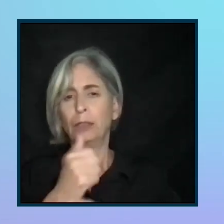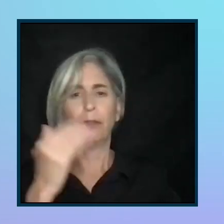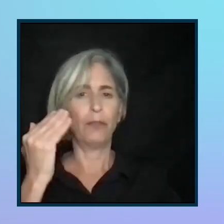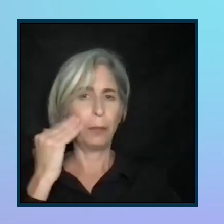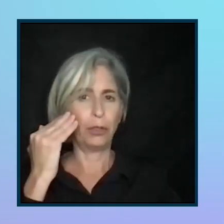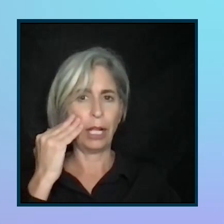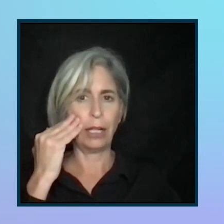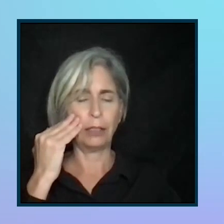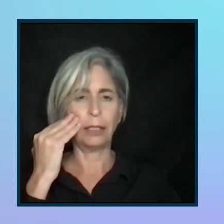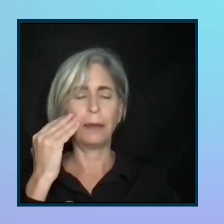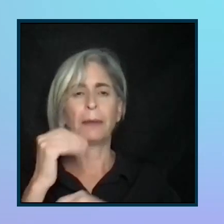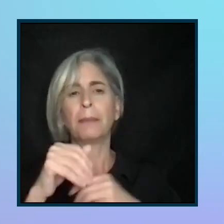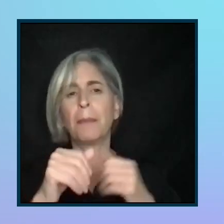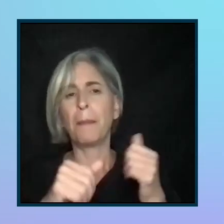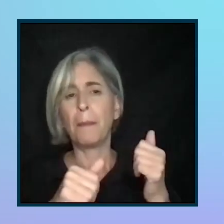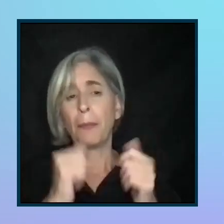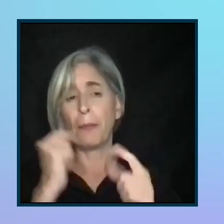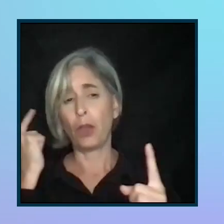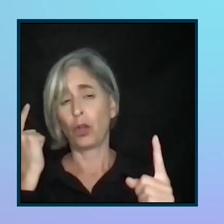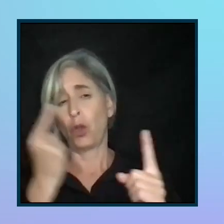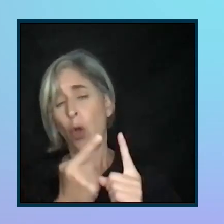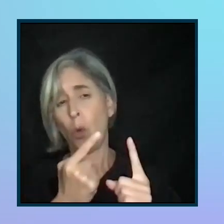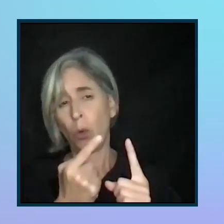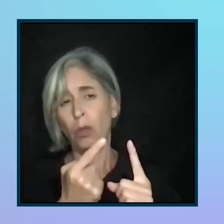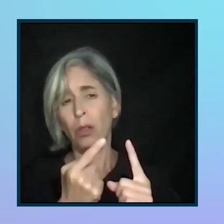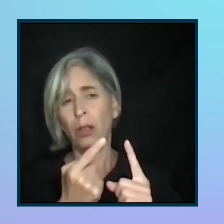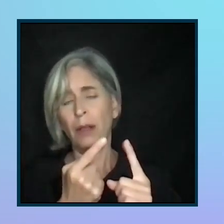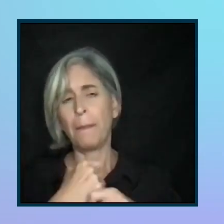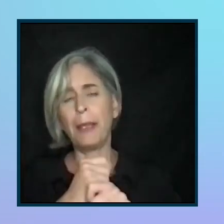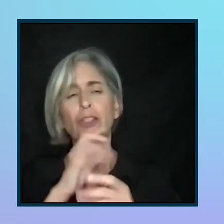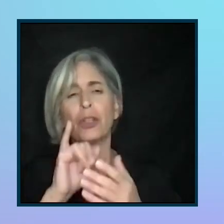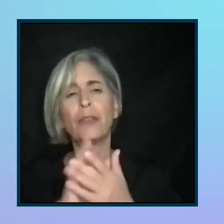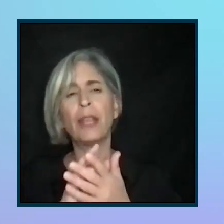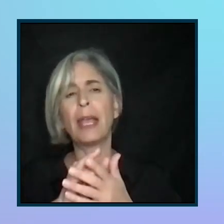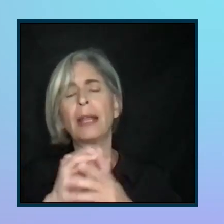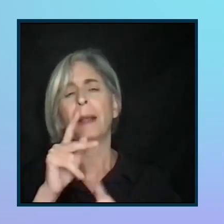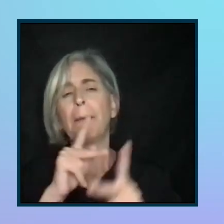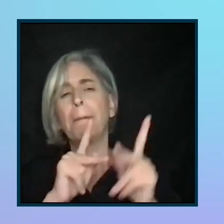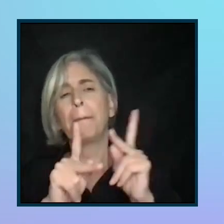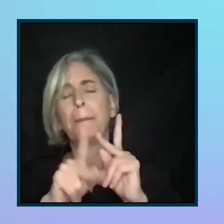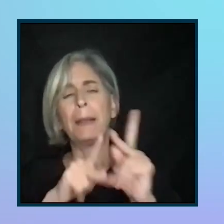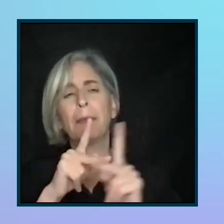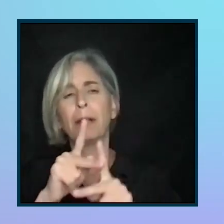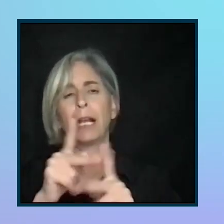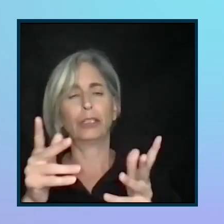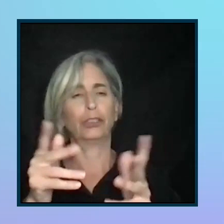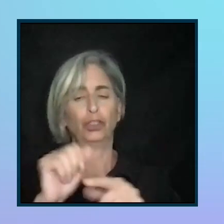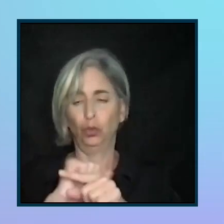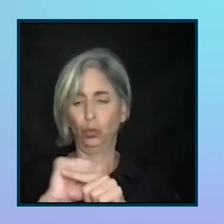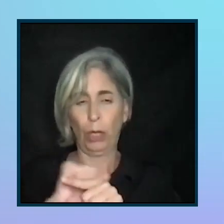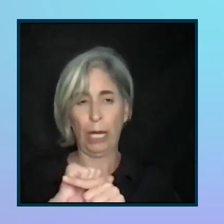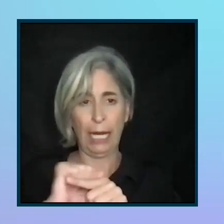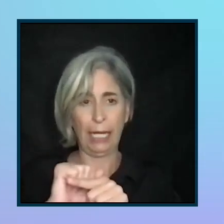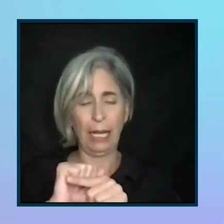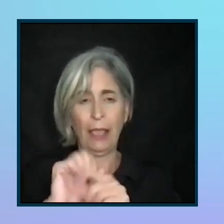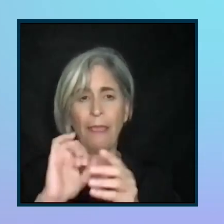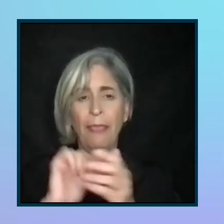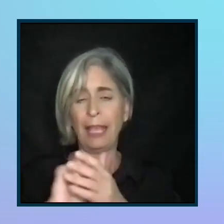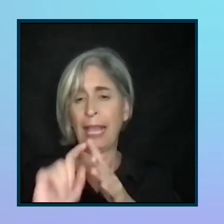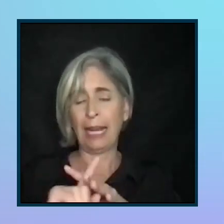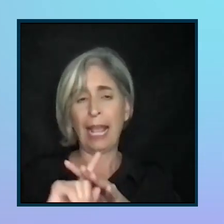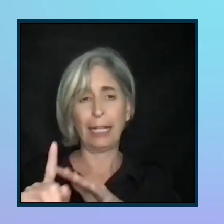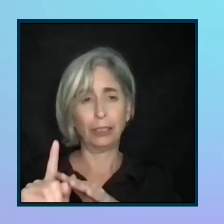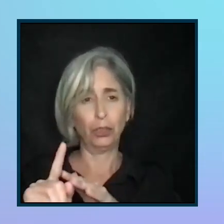The overall goal for us is to make sure that we have people that are broadly trained in our organization so they can execute multiple tasks